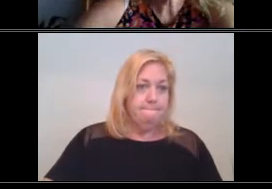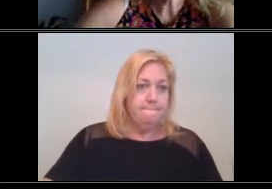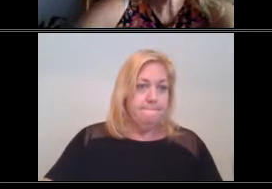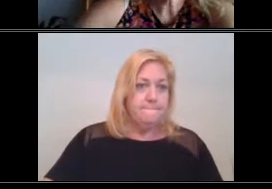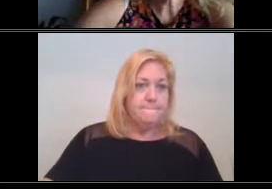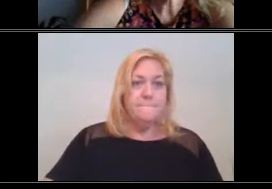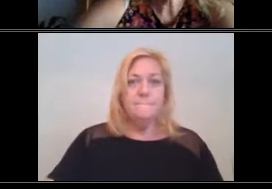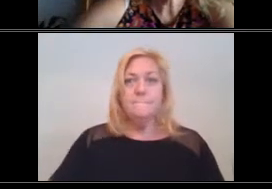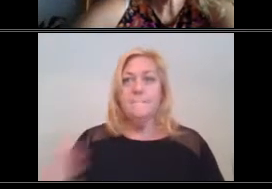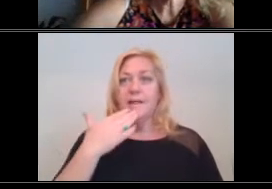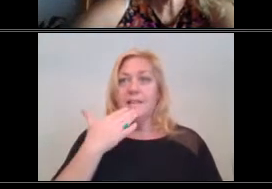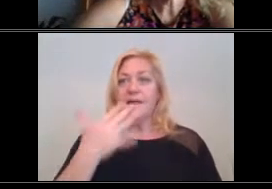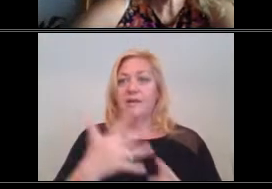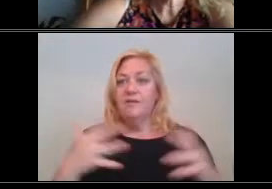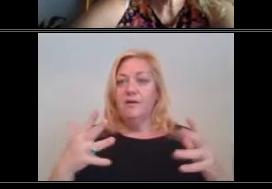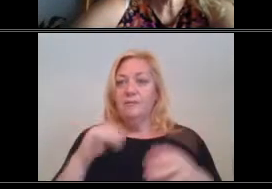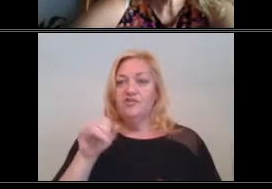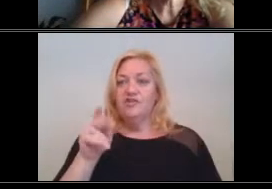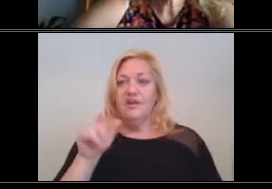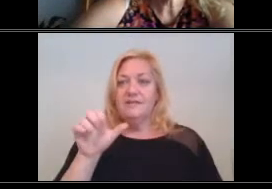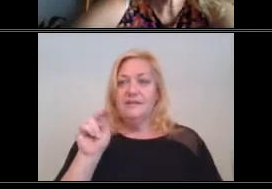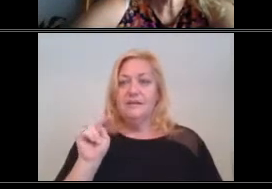Thanks very much, Justin.